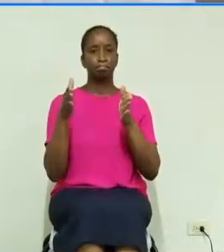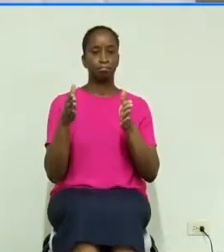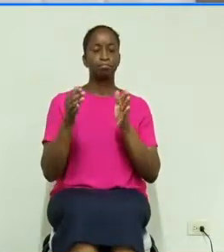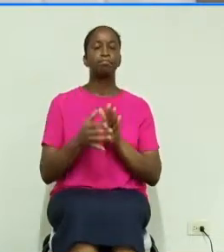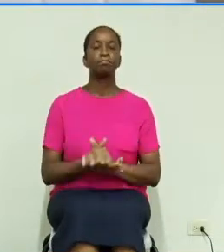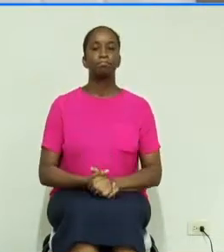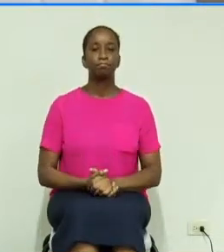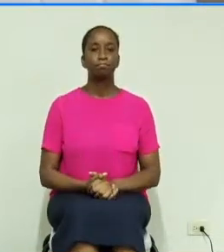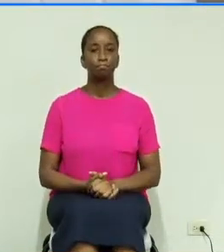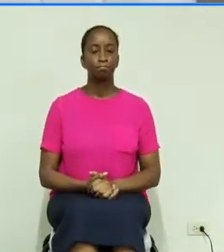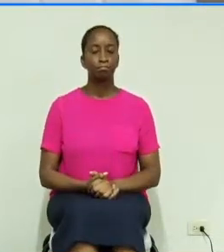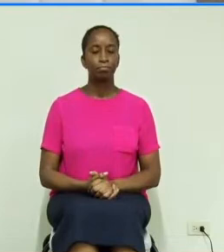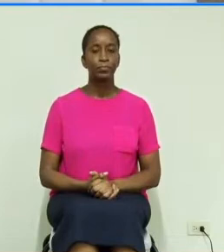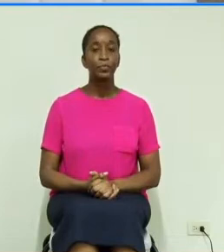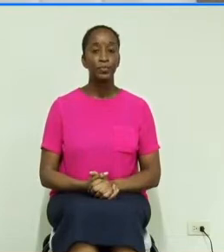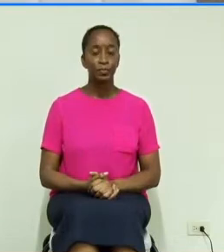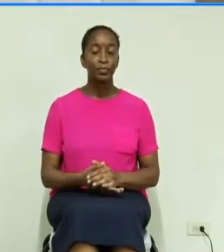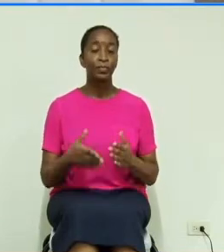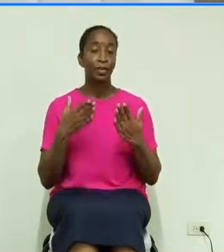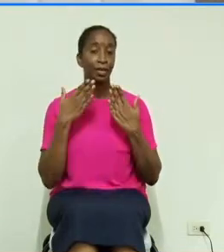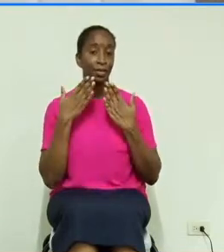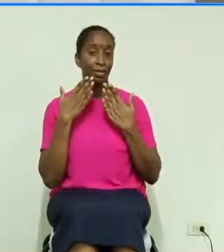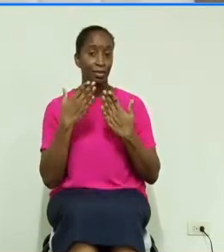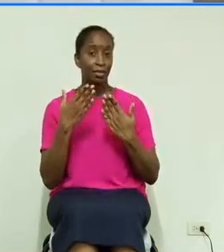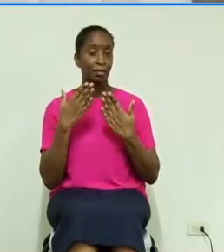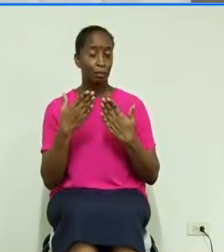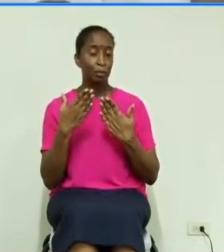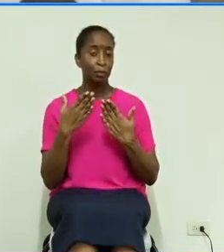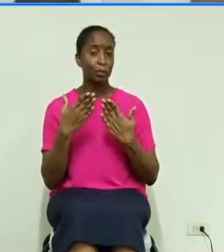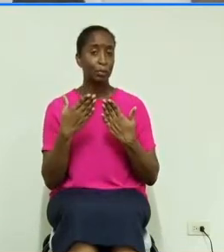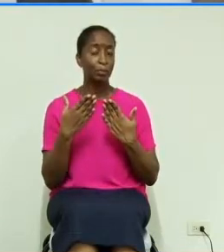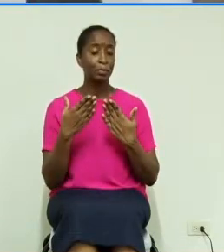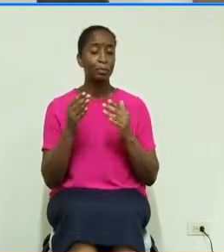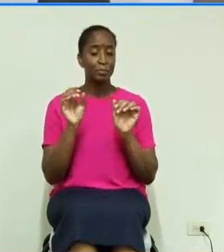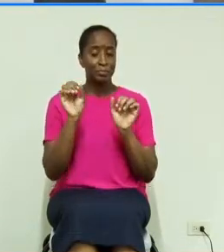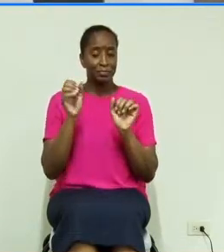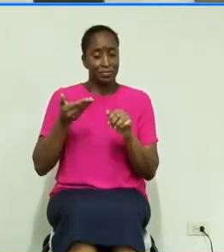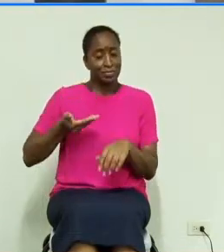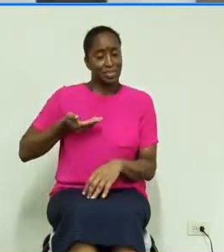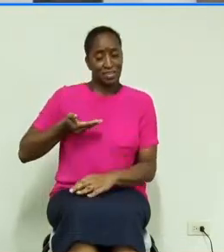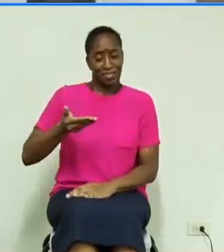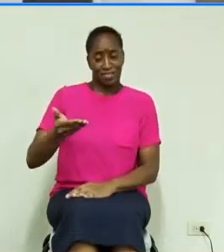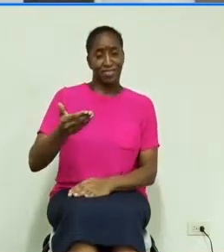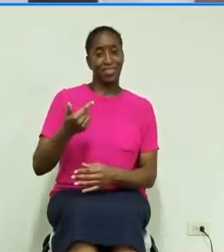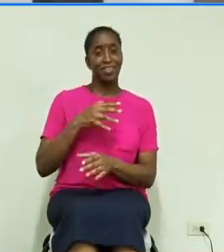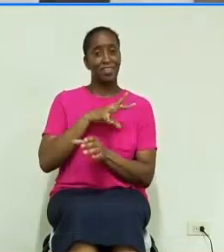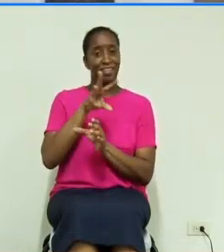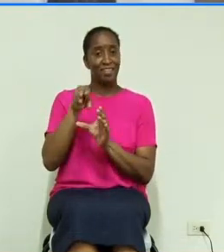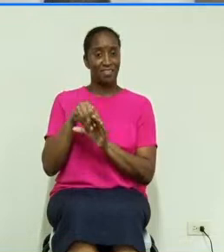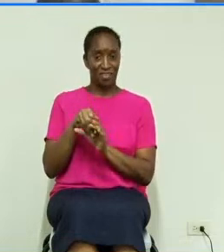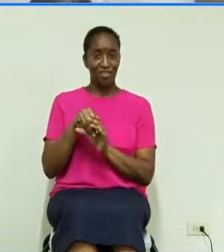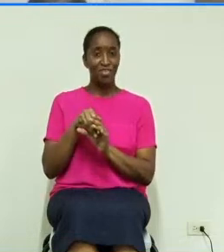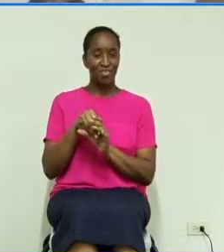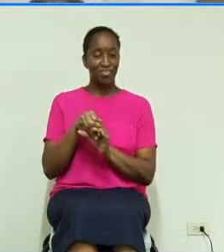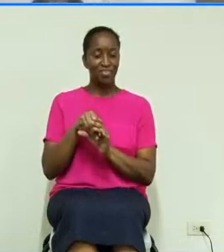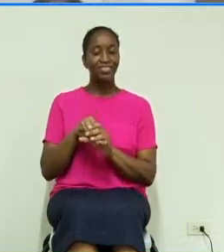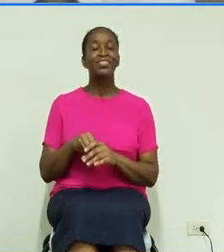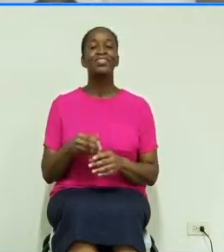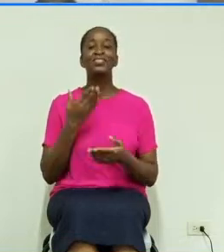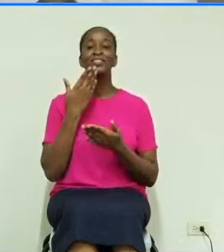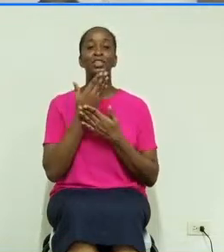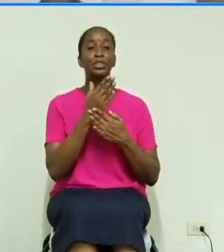for giving me the opportunity to be part of this exercise tonight. And I want to say good night to one and all. Speak into a